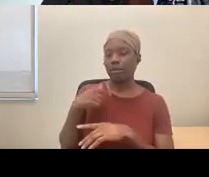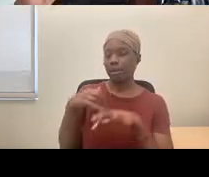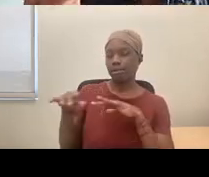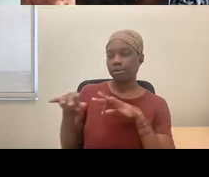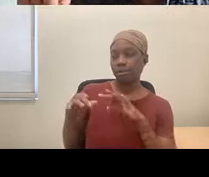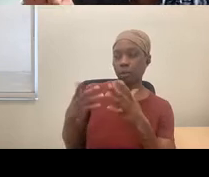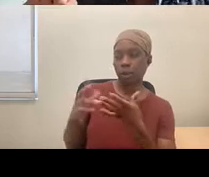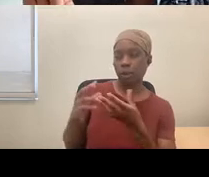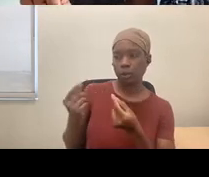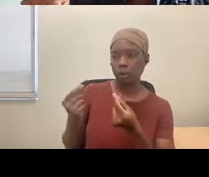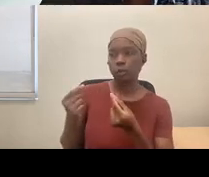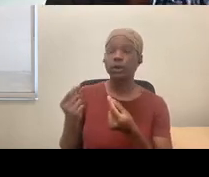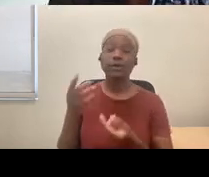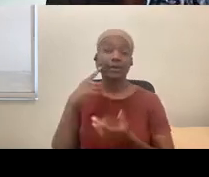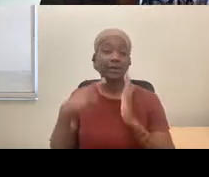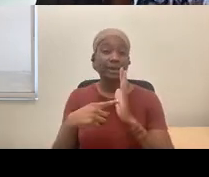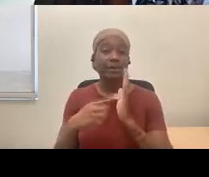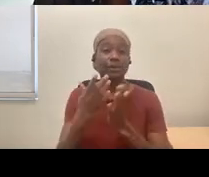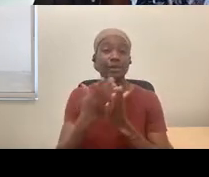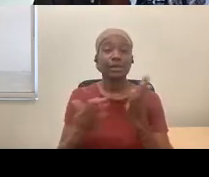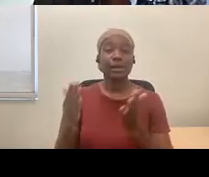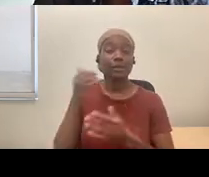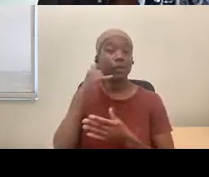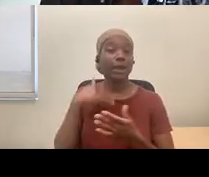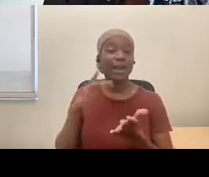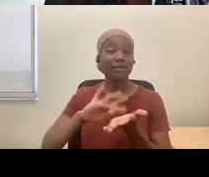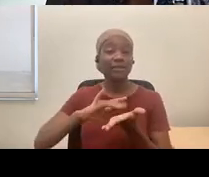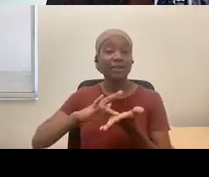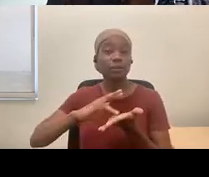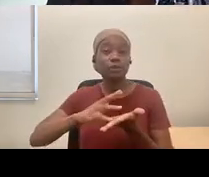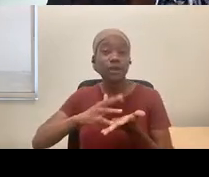days have a fingerprint biometric sensor. Biometrics